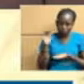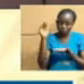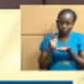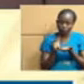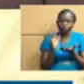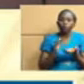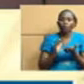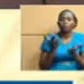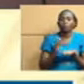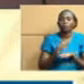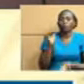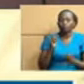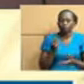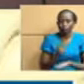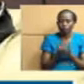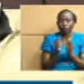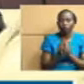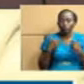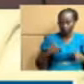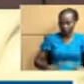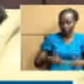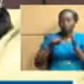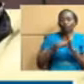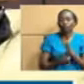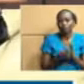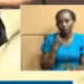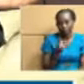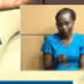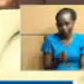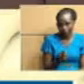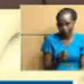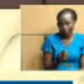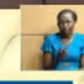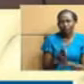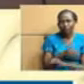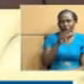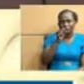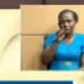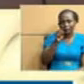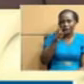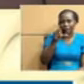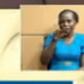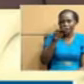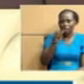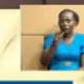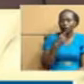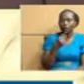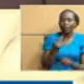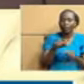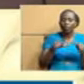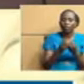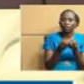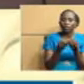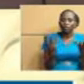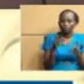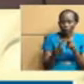much exposure you have to health insurance. I think it is Salima who was telling us about the numbers of people who are on